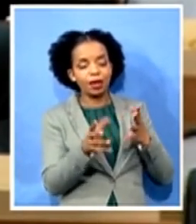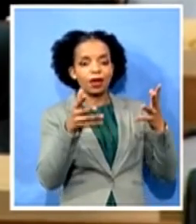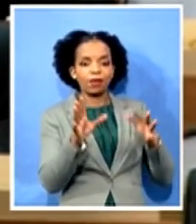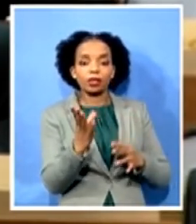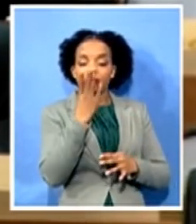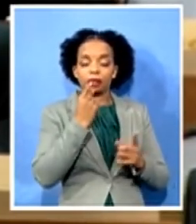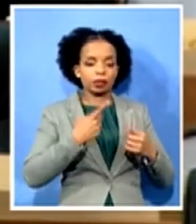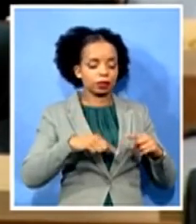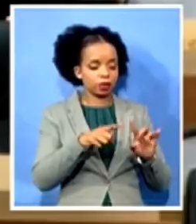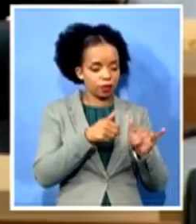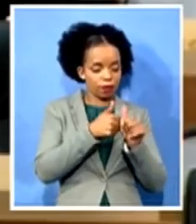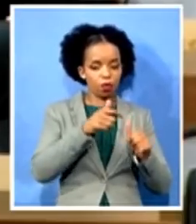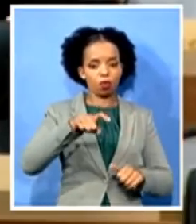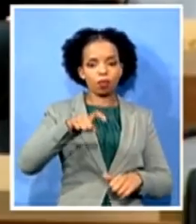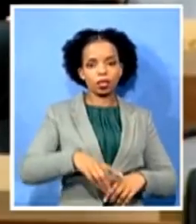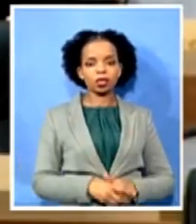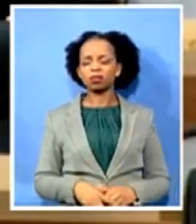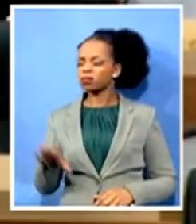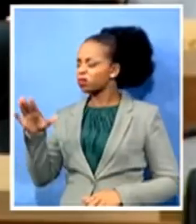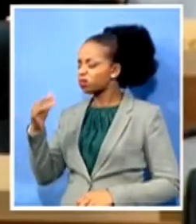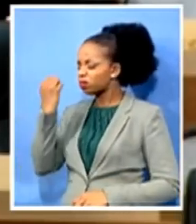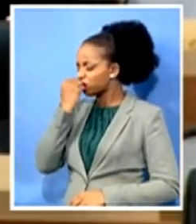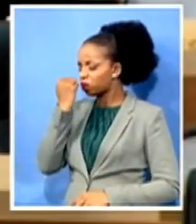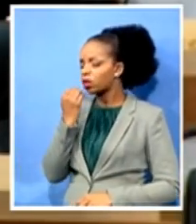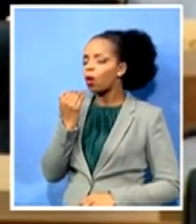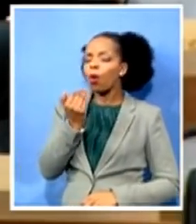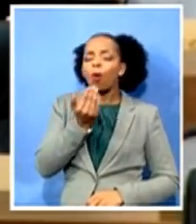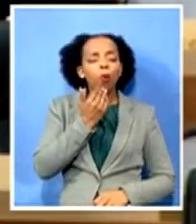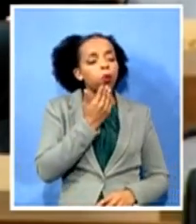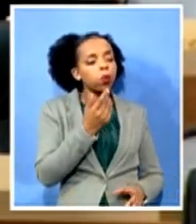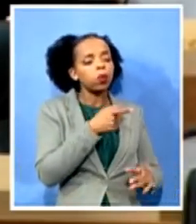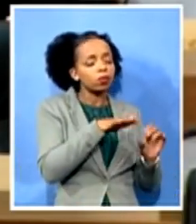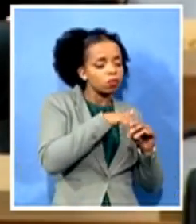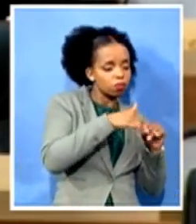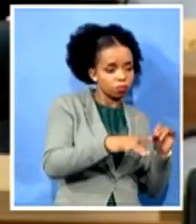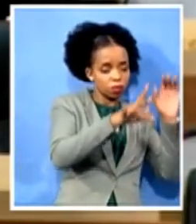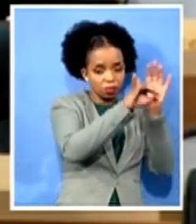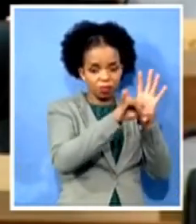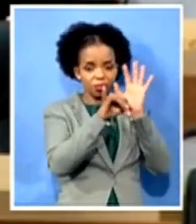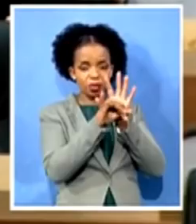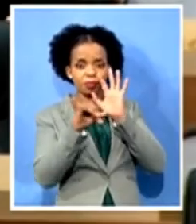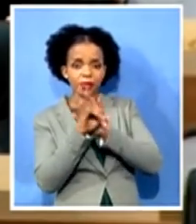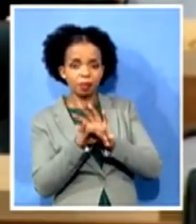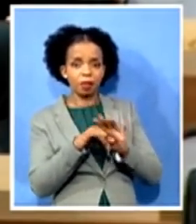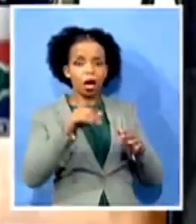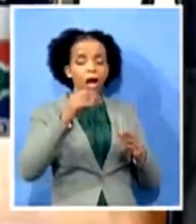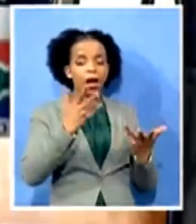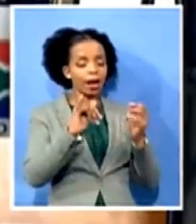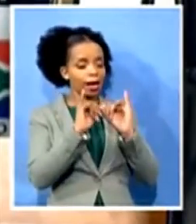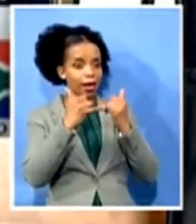and identify contractors to put them on the database by applying the criteria given to you by EXCO?